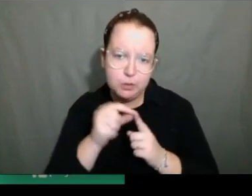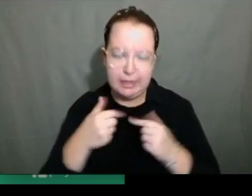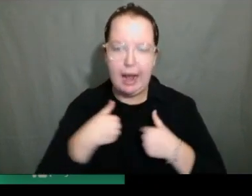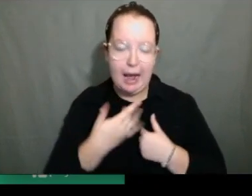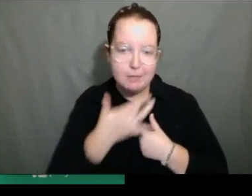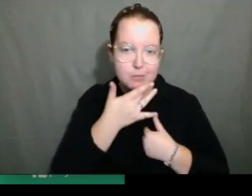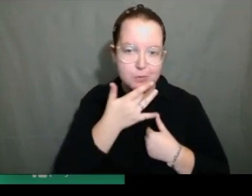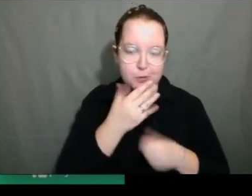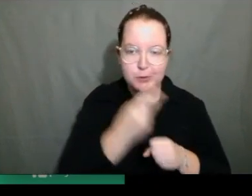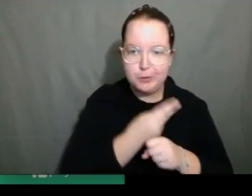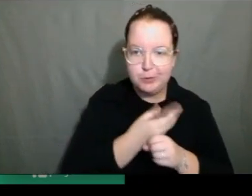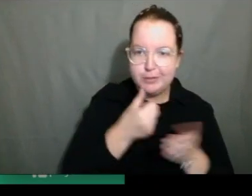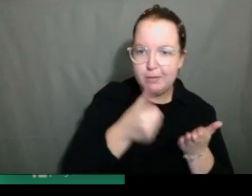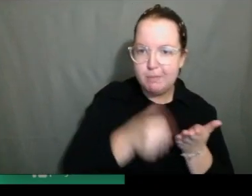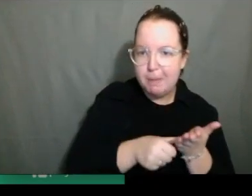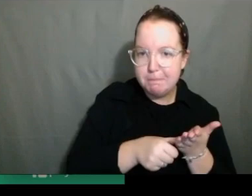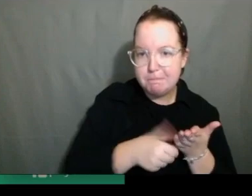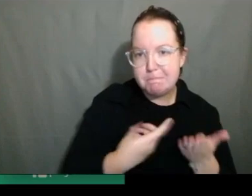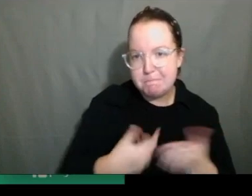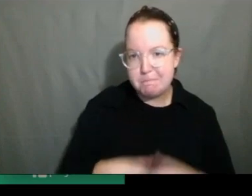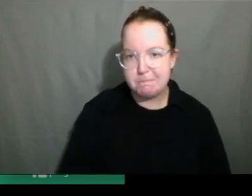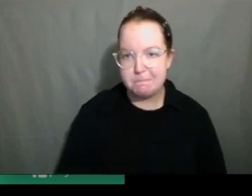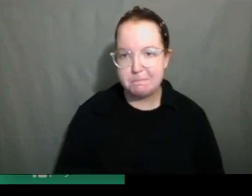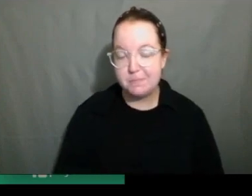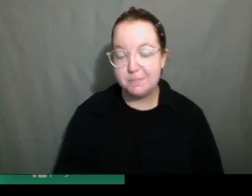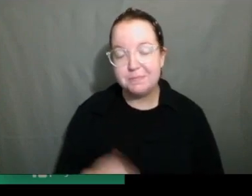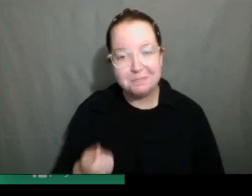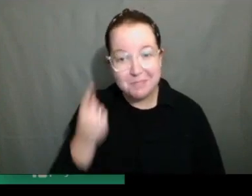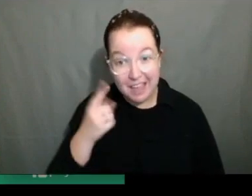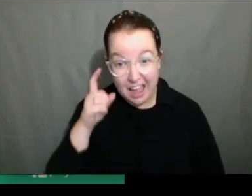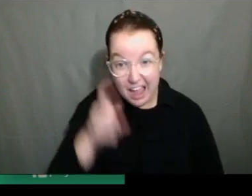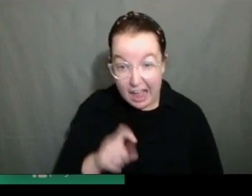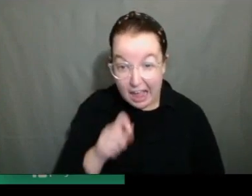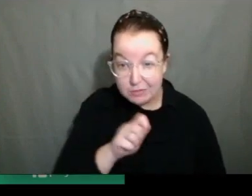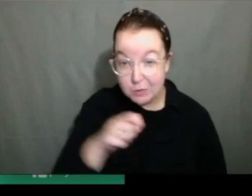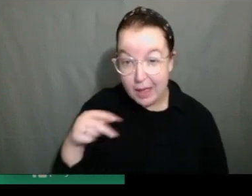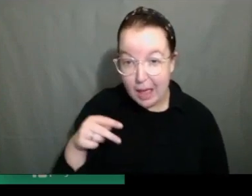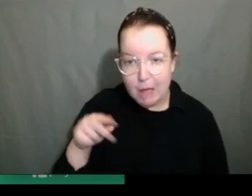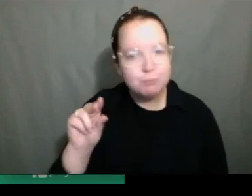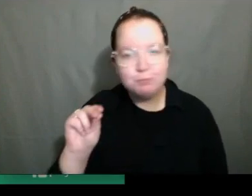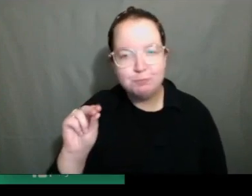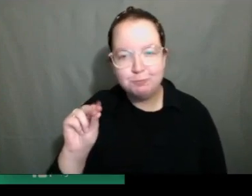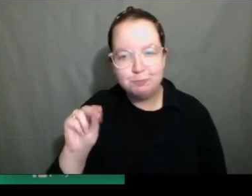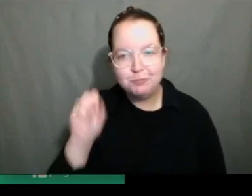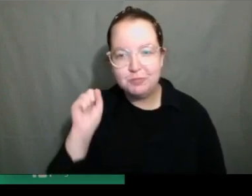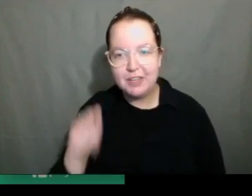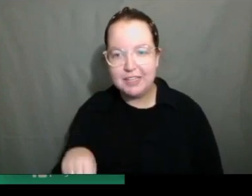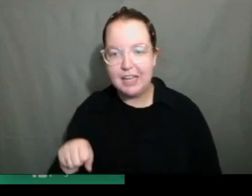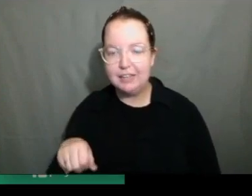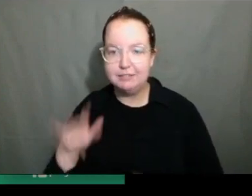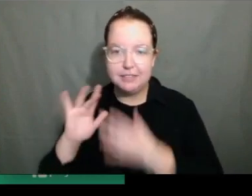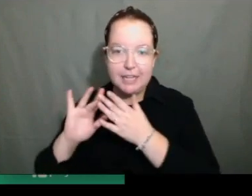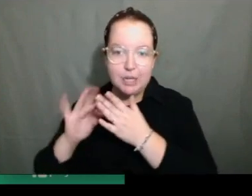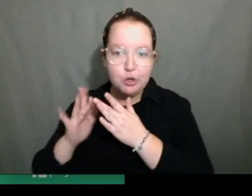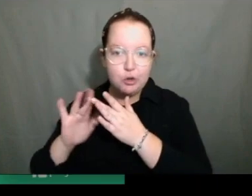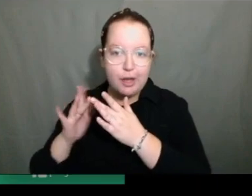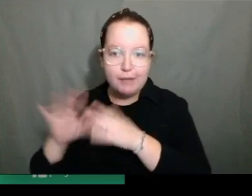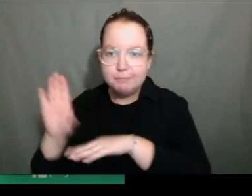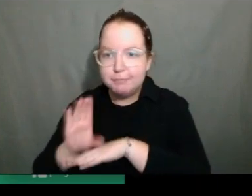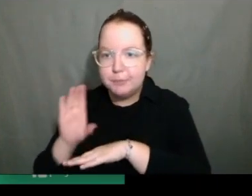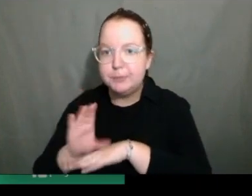system. But also keep in mind, everything can also be accessed from any internet-enabled device that you